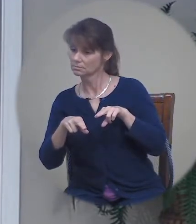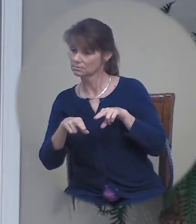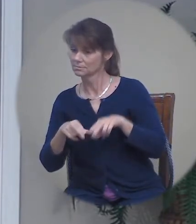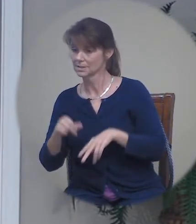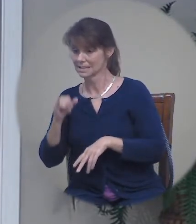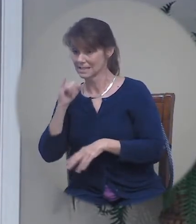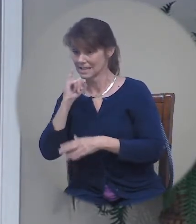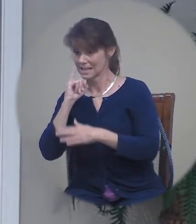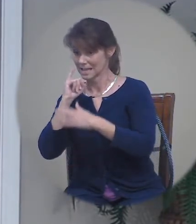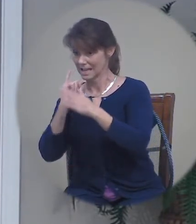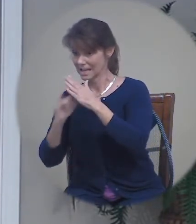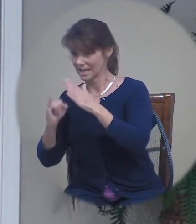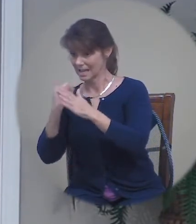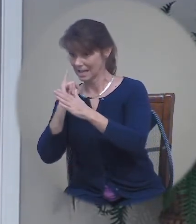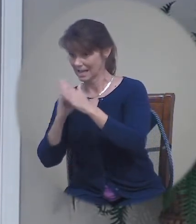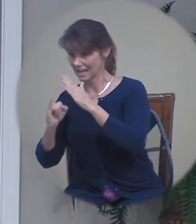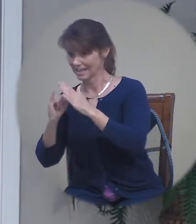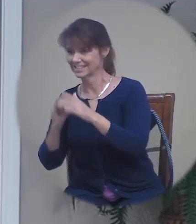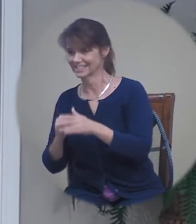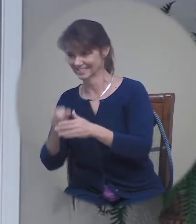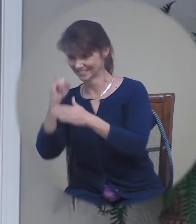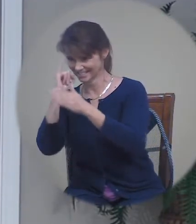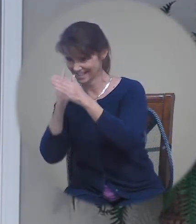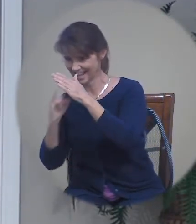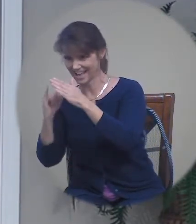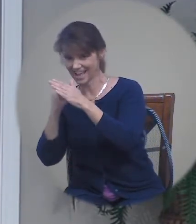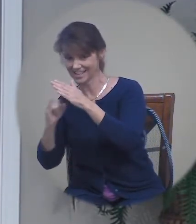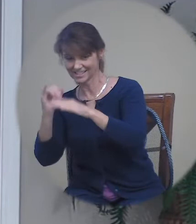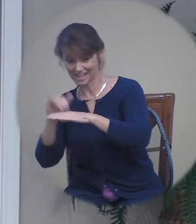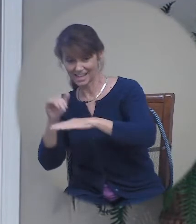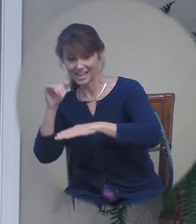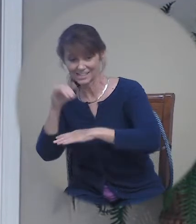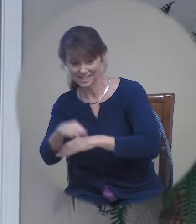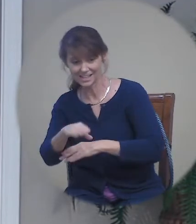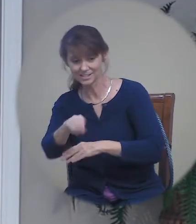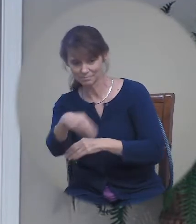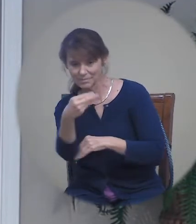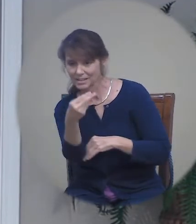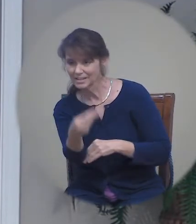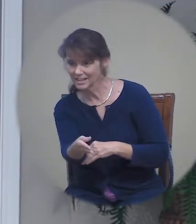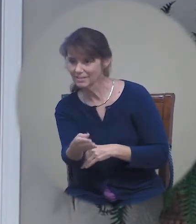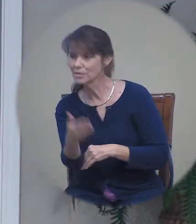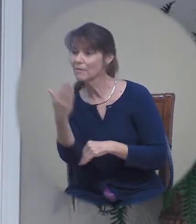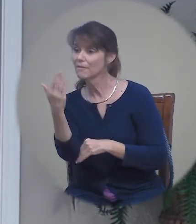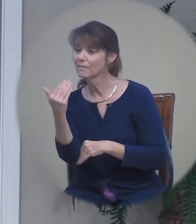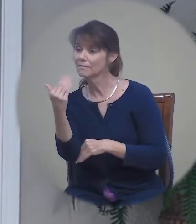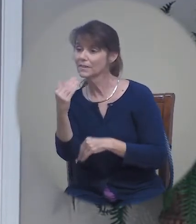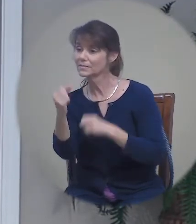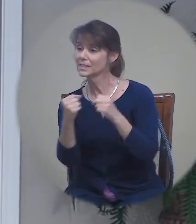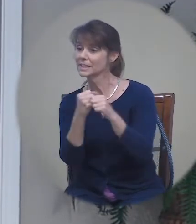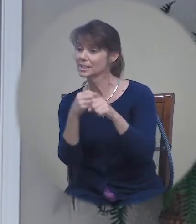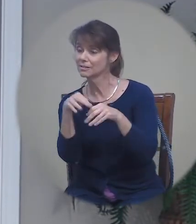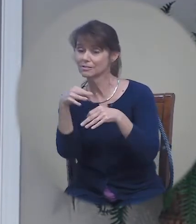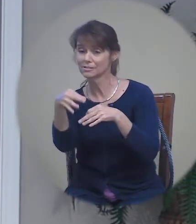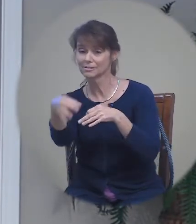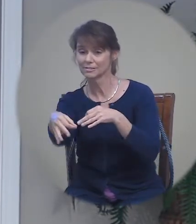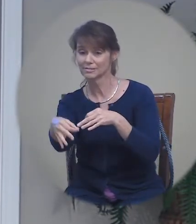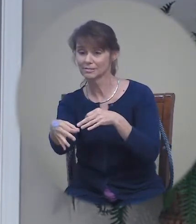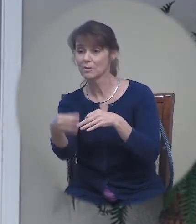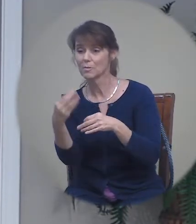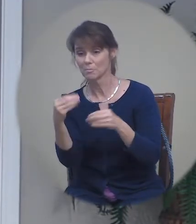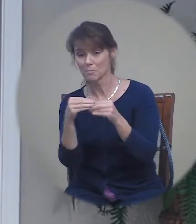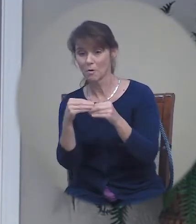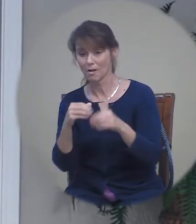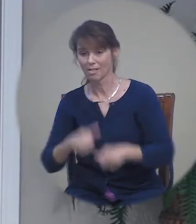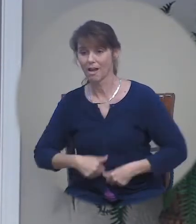him, and he gives him an additional 15 years on his life. He will continue to defend the city.